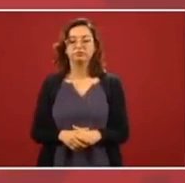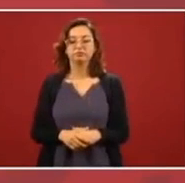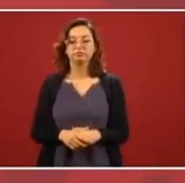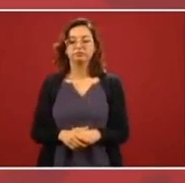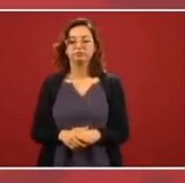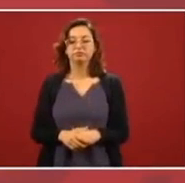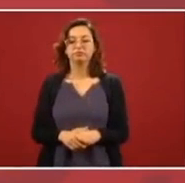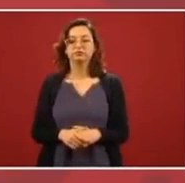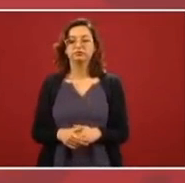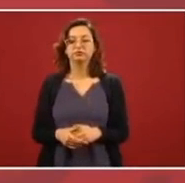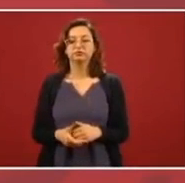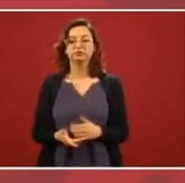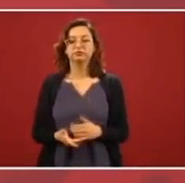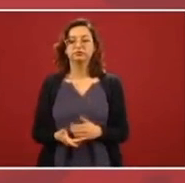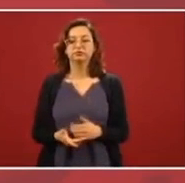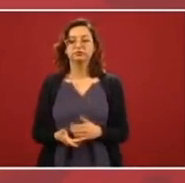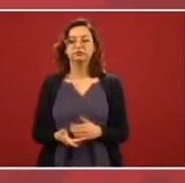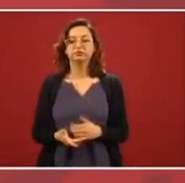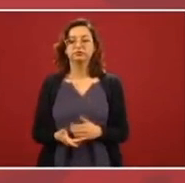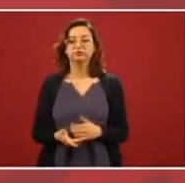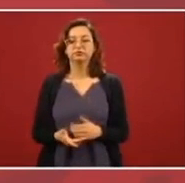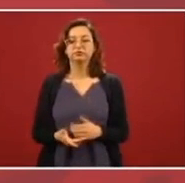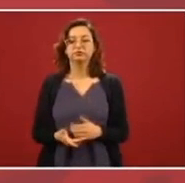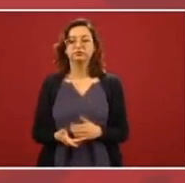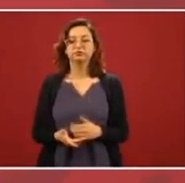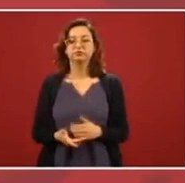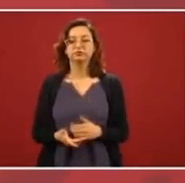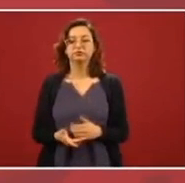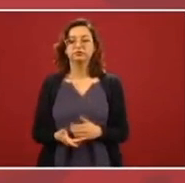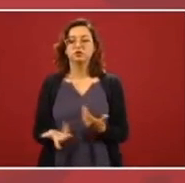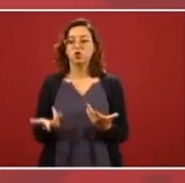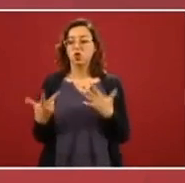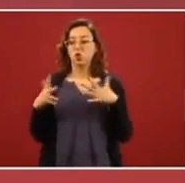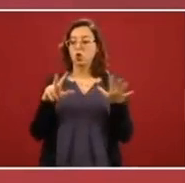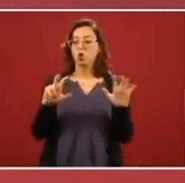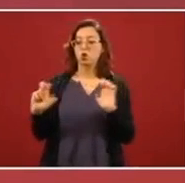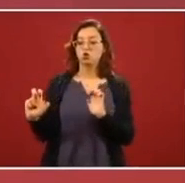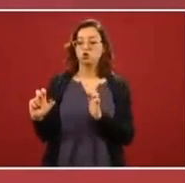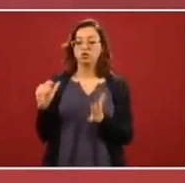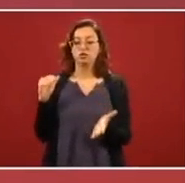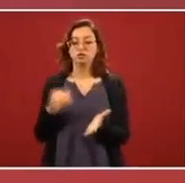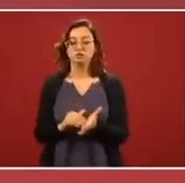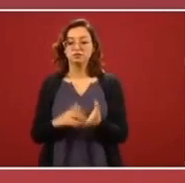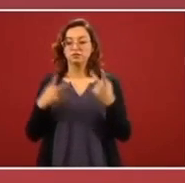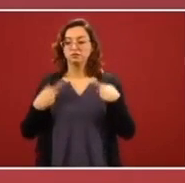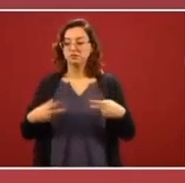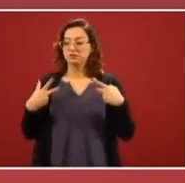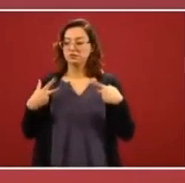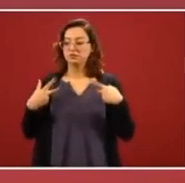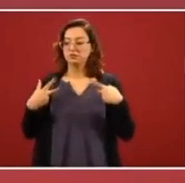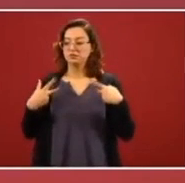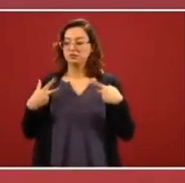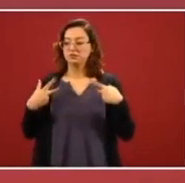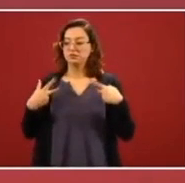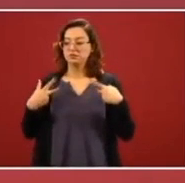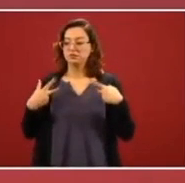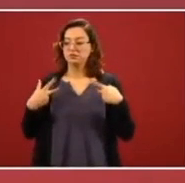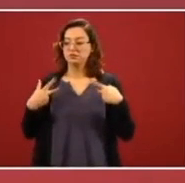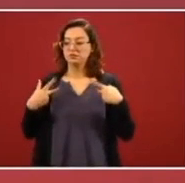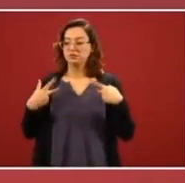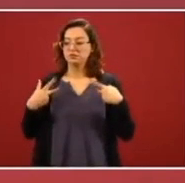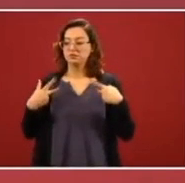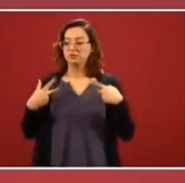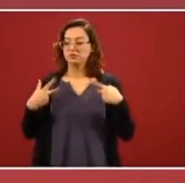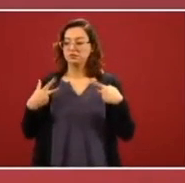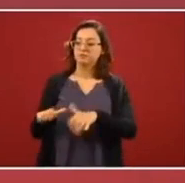Más de 800,000 More than 800,000 están recibiendo este apoyo. are now receiving